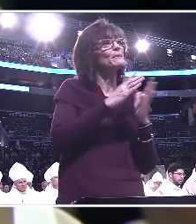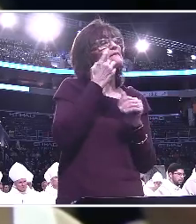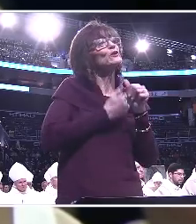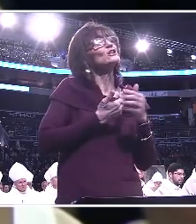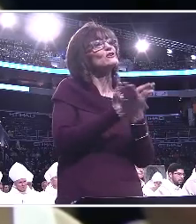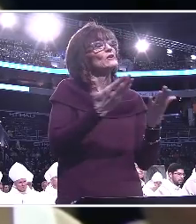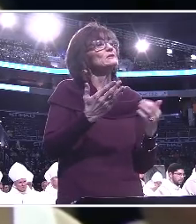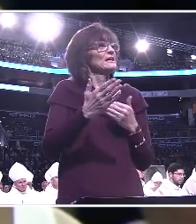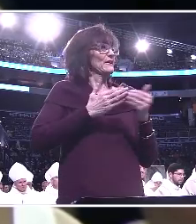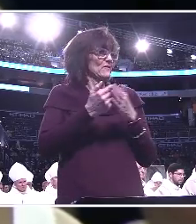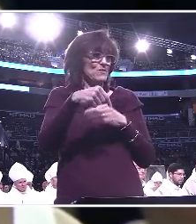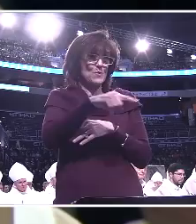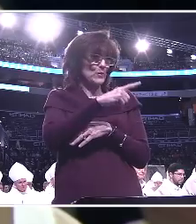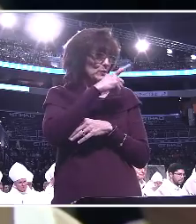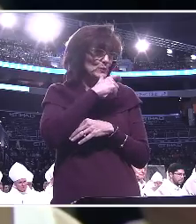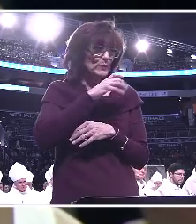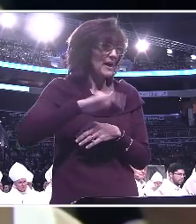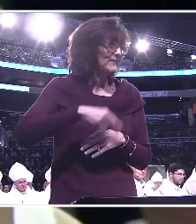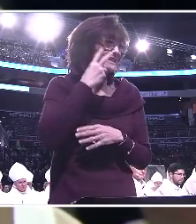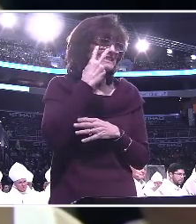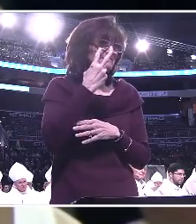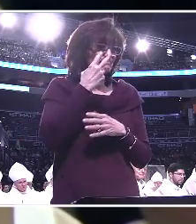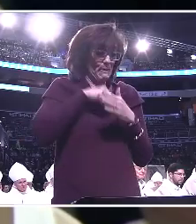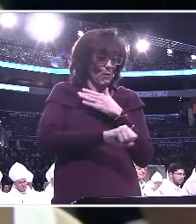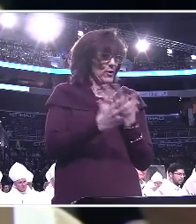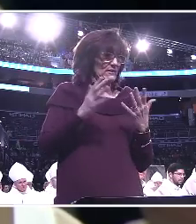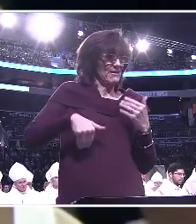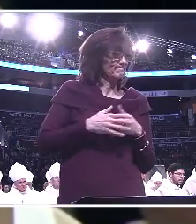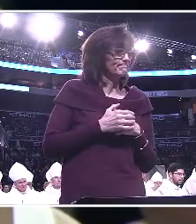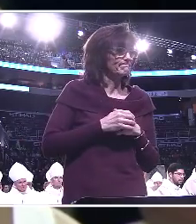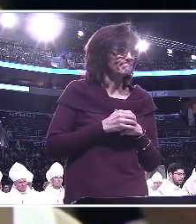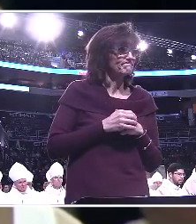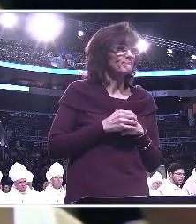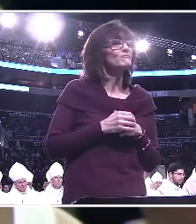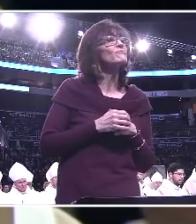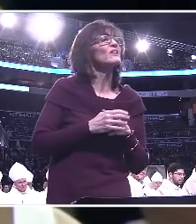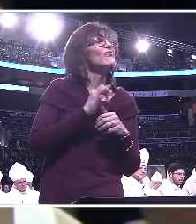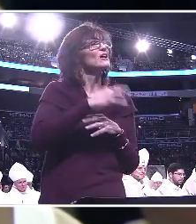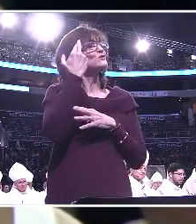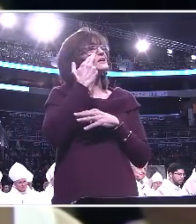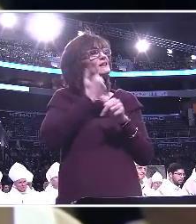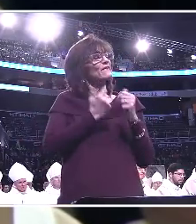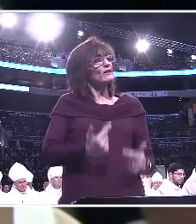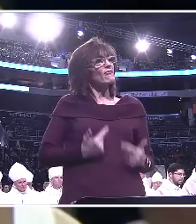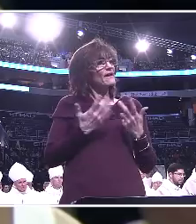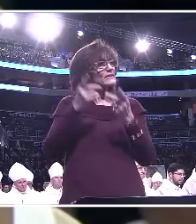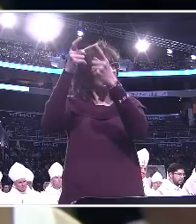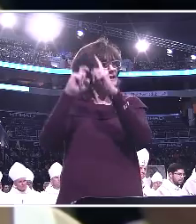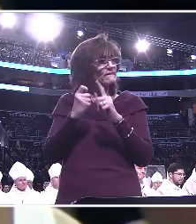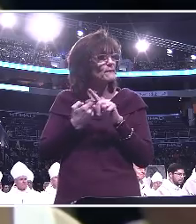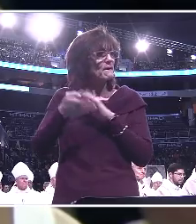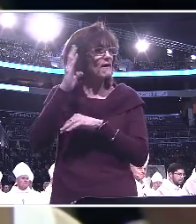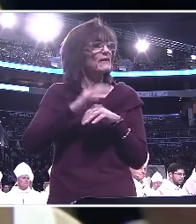even those who have not yet seen the light of day. And that is why every life is a gift. That is why every